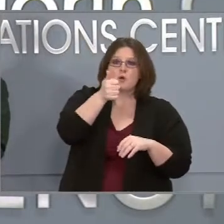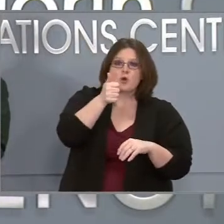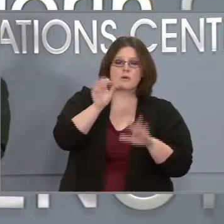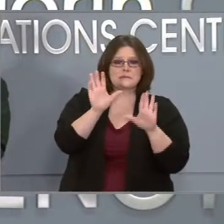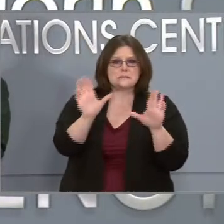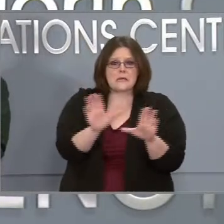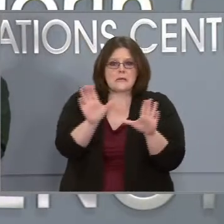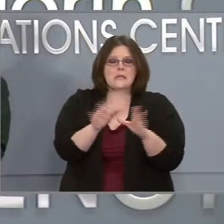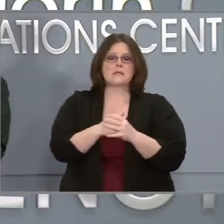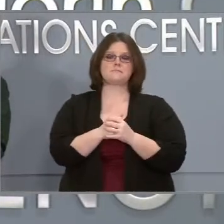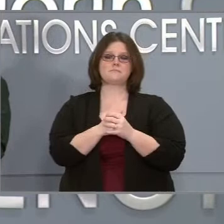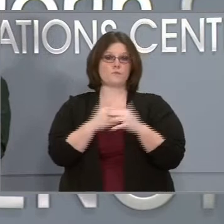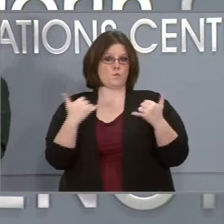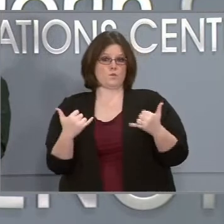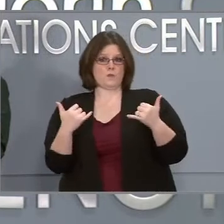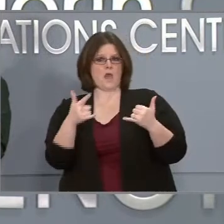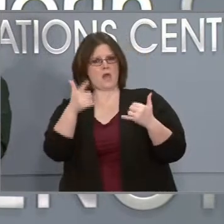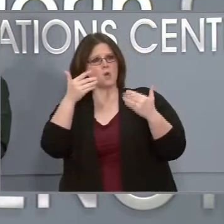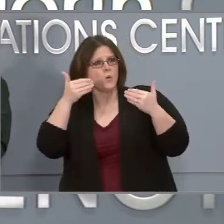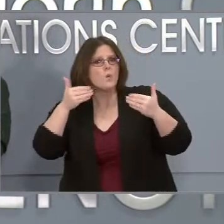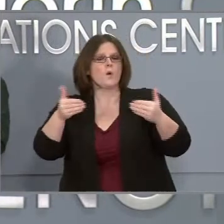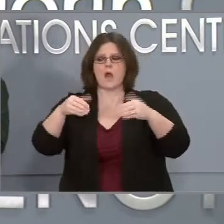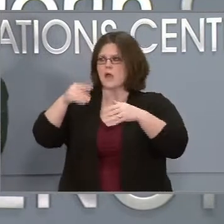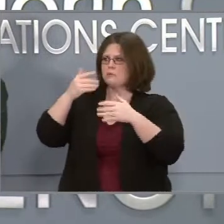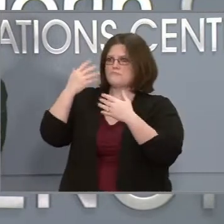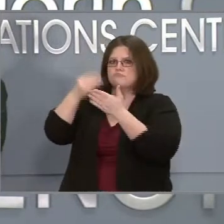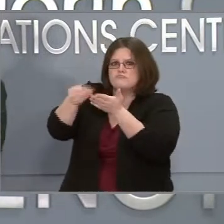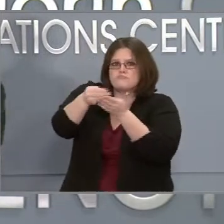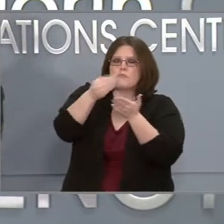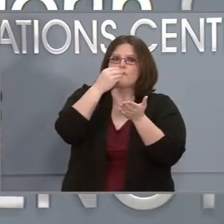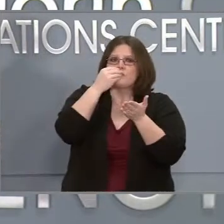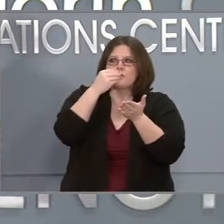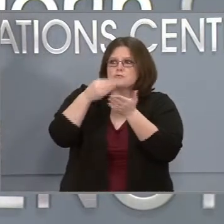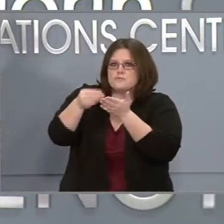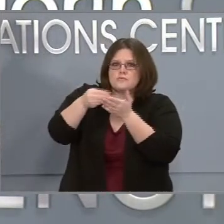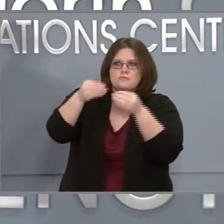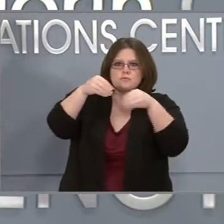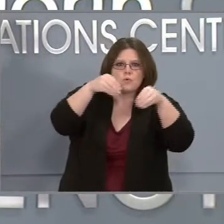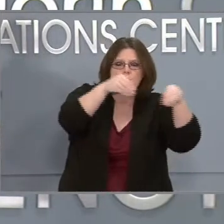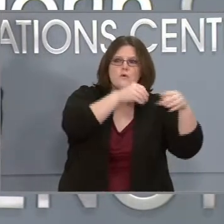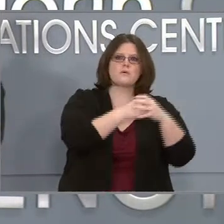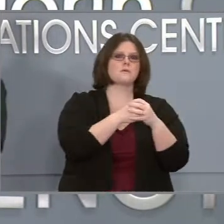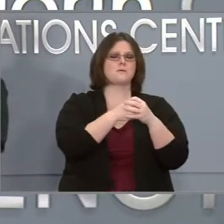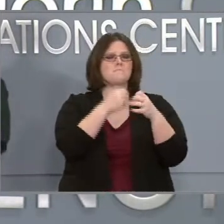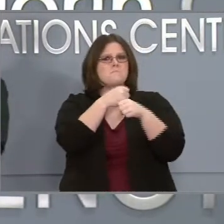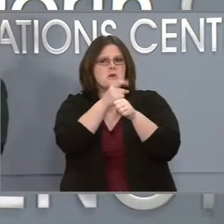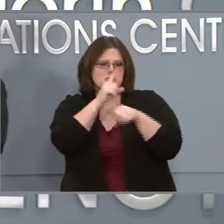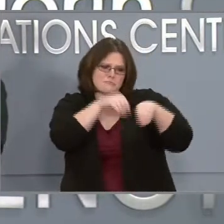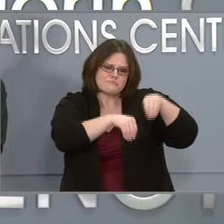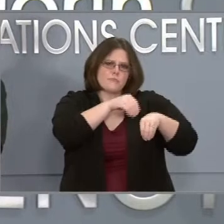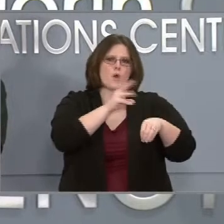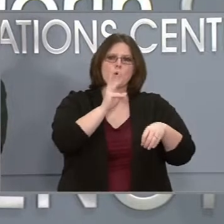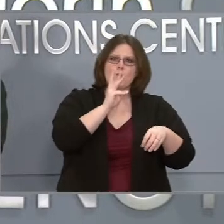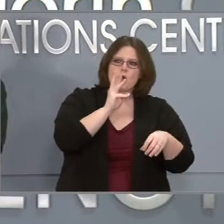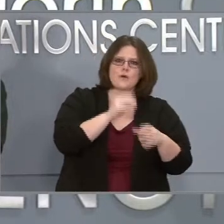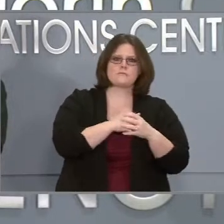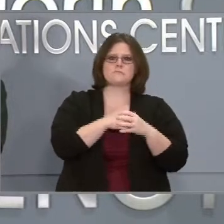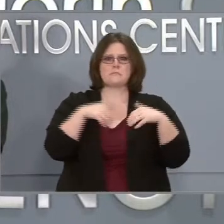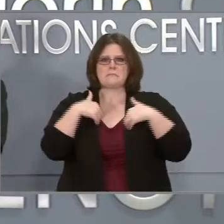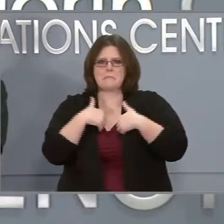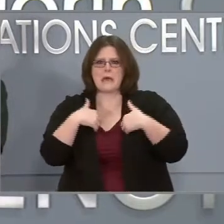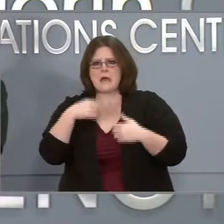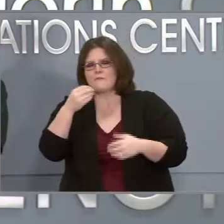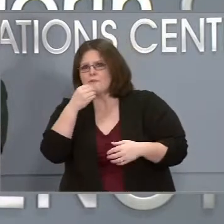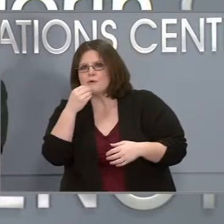make sure you have groceries, medications, and other essentials like water, batteries, and pet food that you'll need for the next few days.